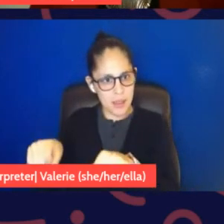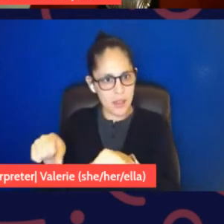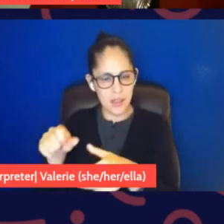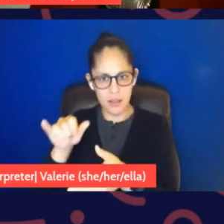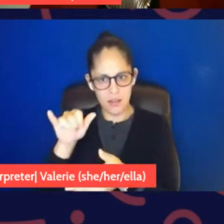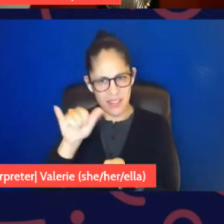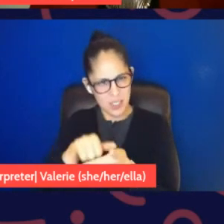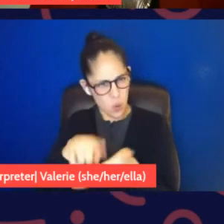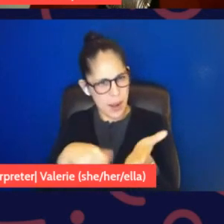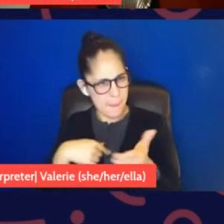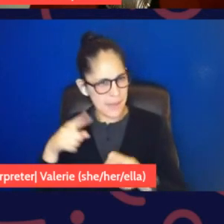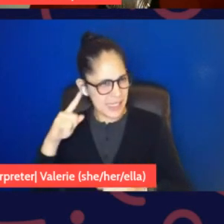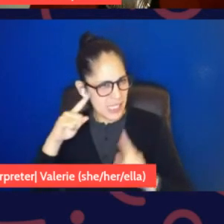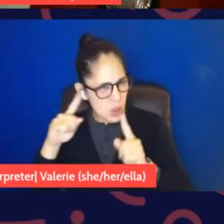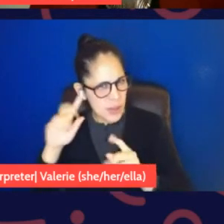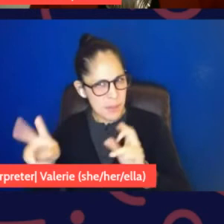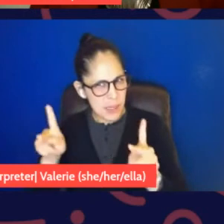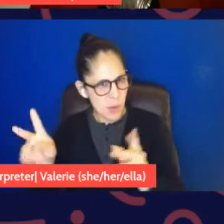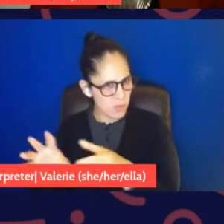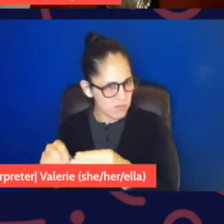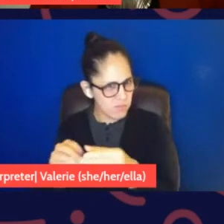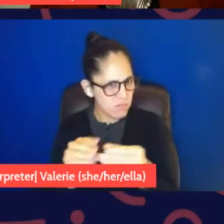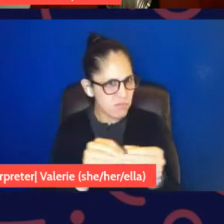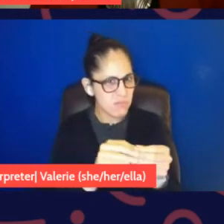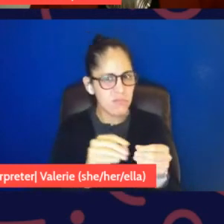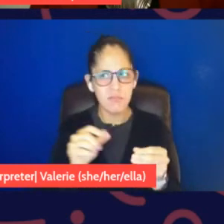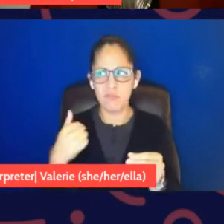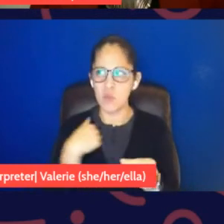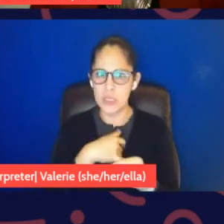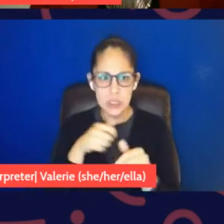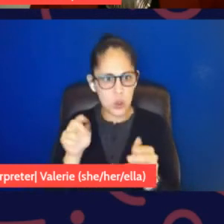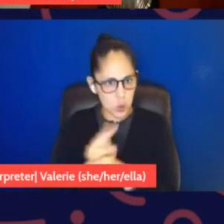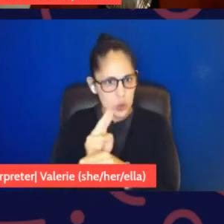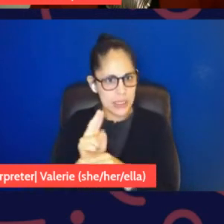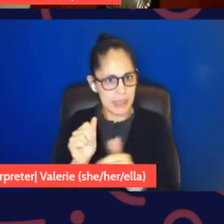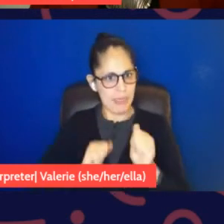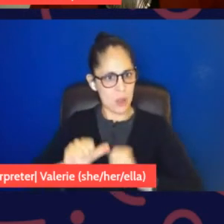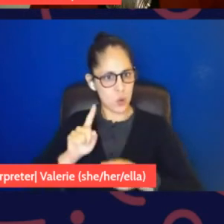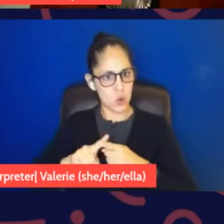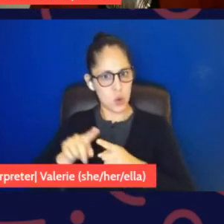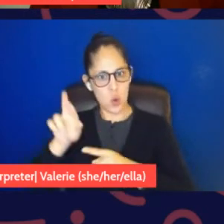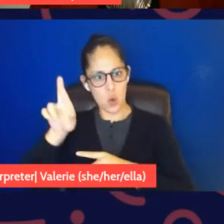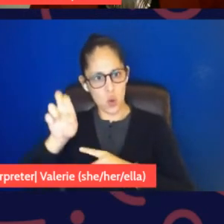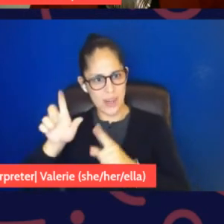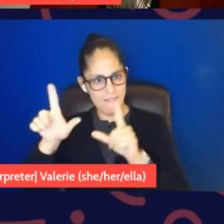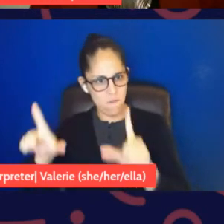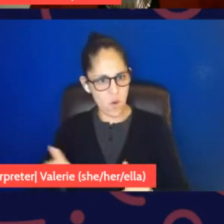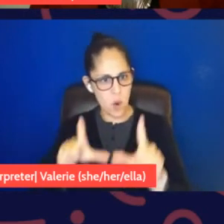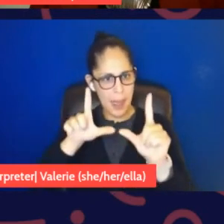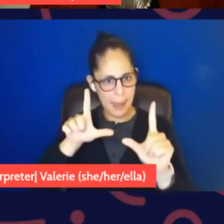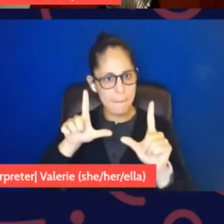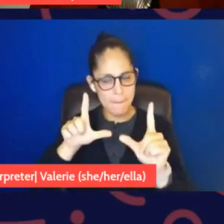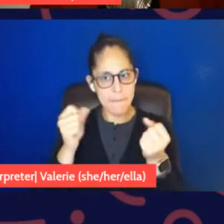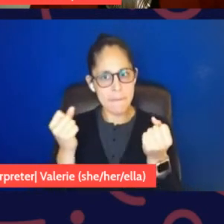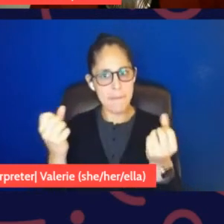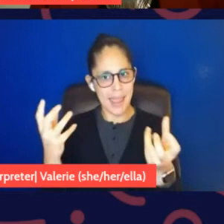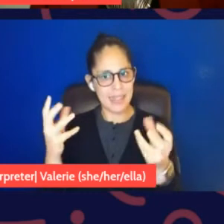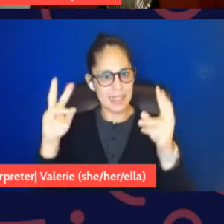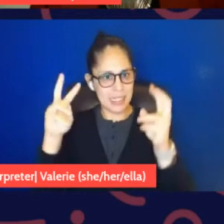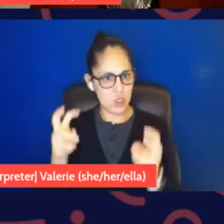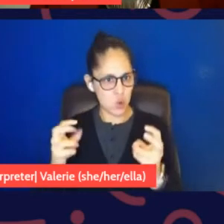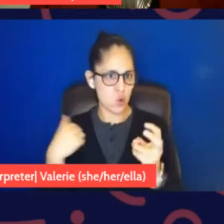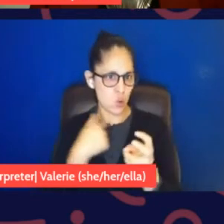hearing is that's how we're using theater to reframe many of the issues that we're writing